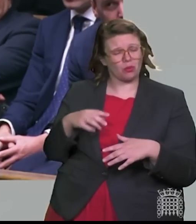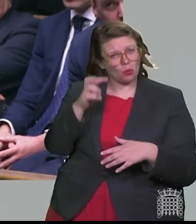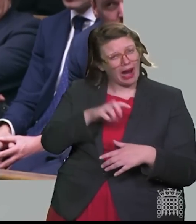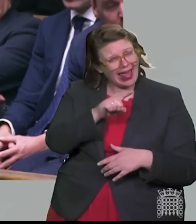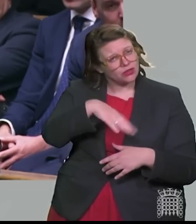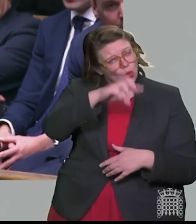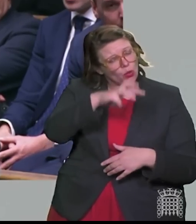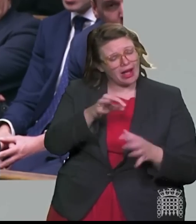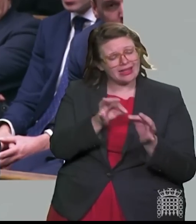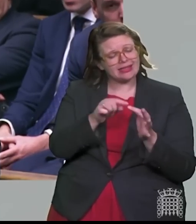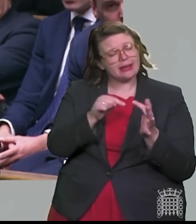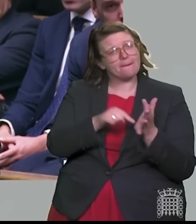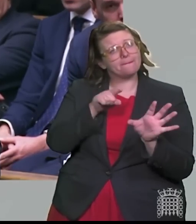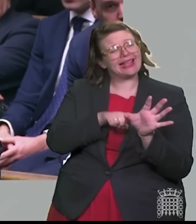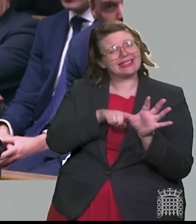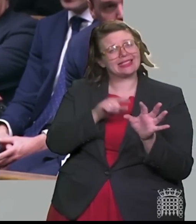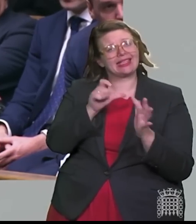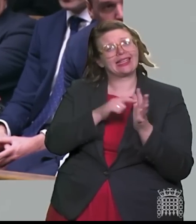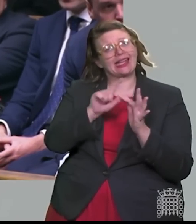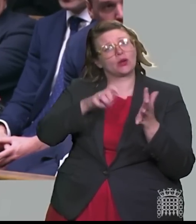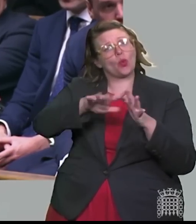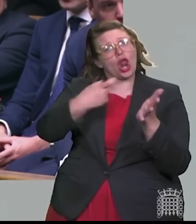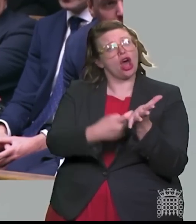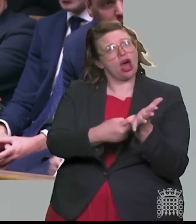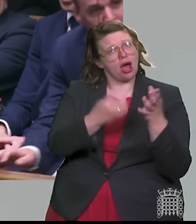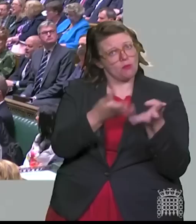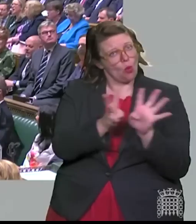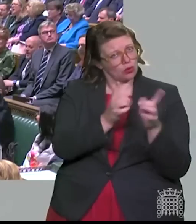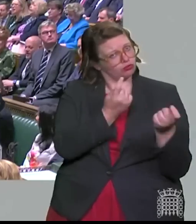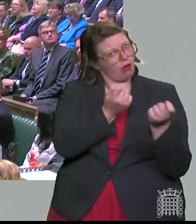in North Wales, under Labour political control for a generation?